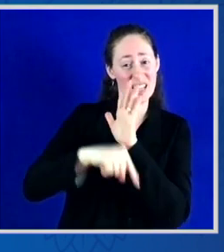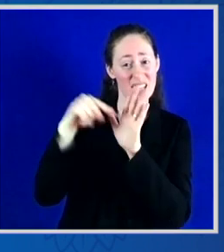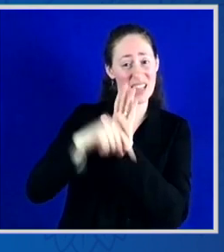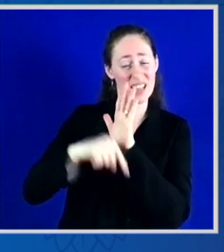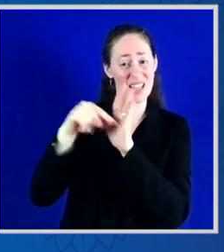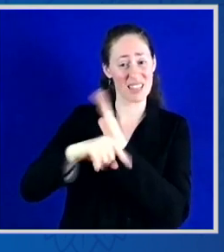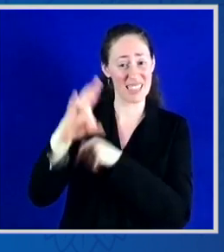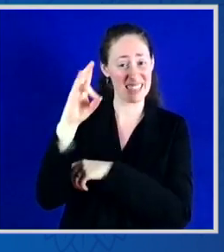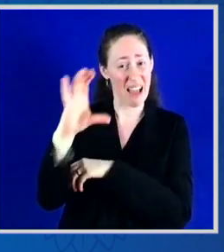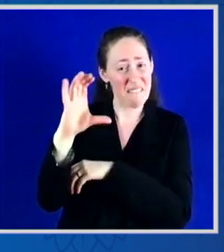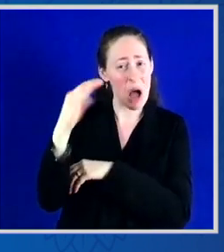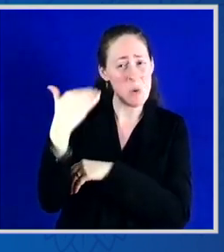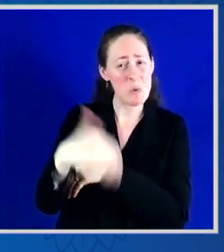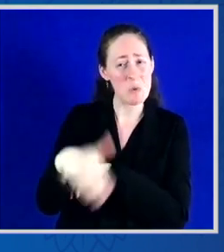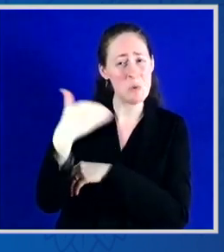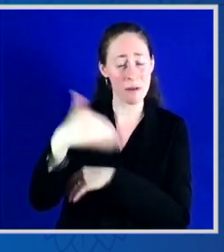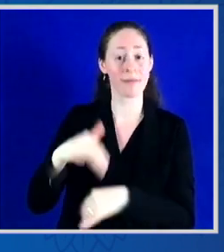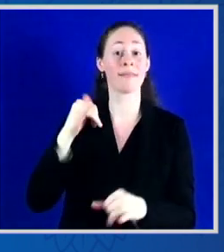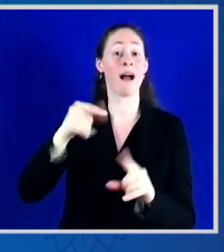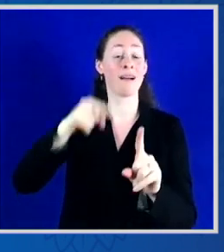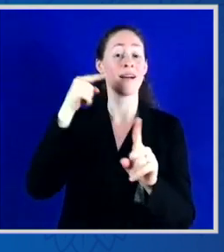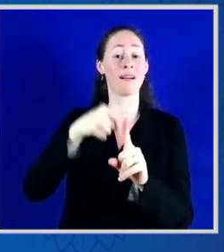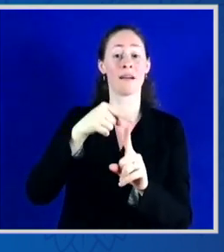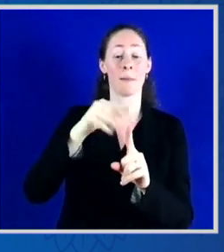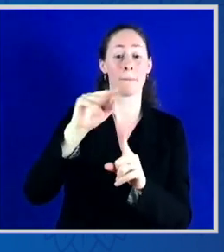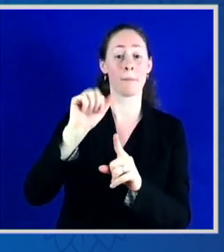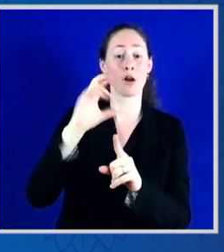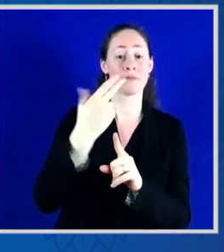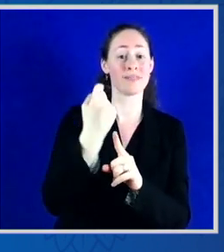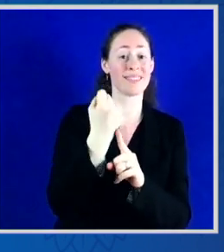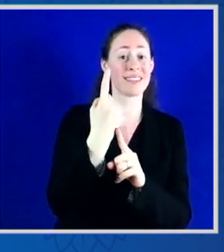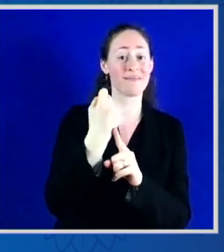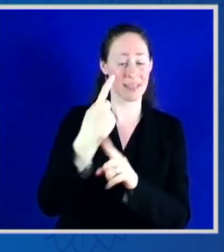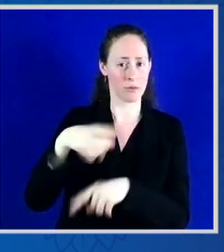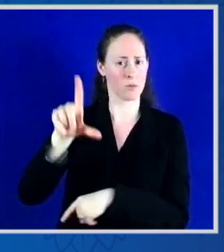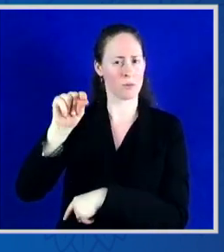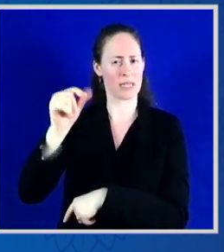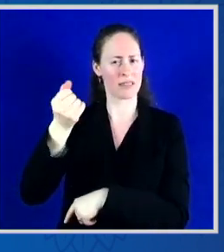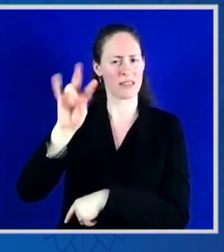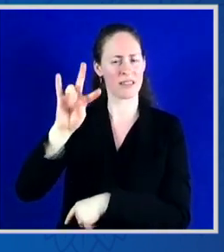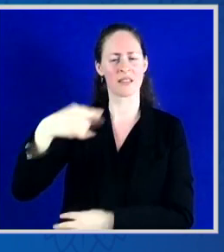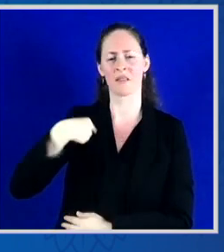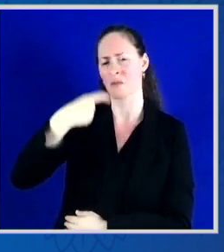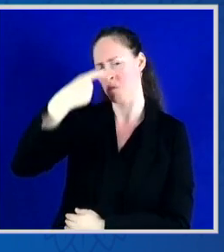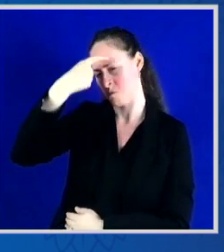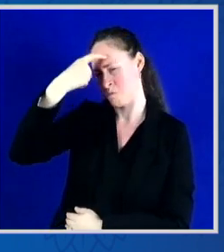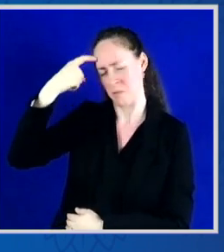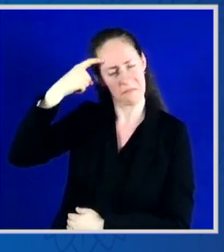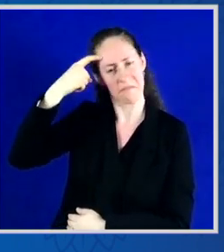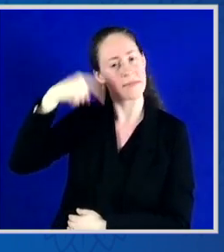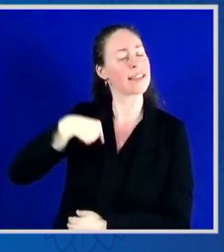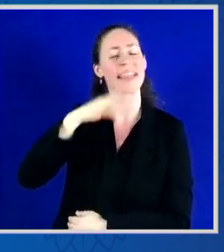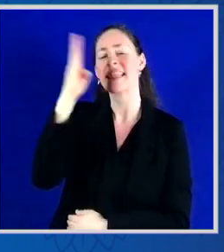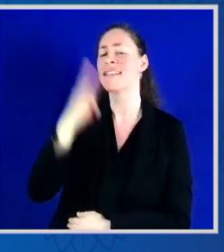March 11th, 2017 is a day I will never forget. It is the day I lost my Aunt Sherda in